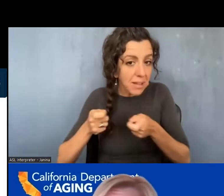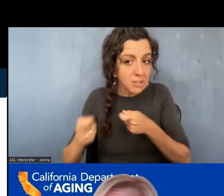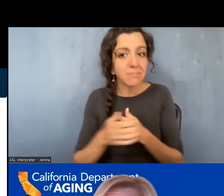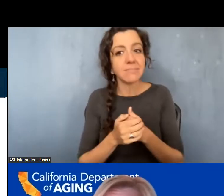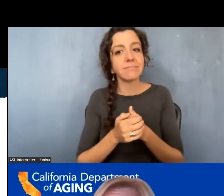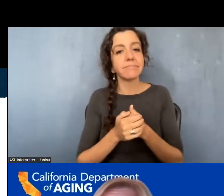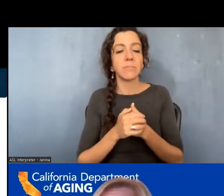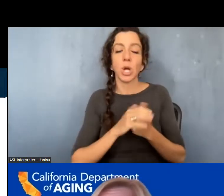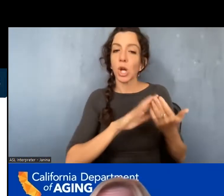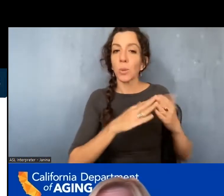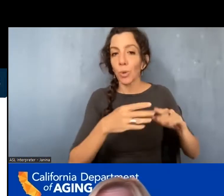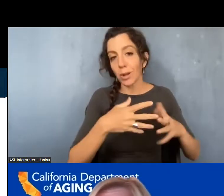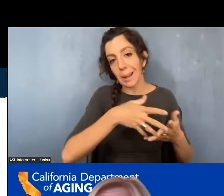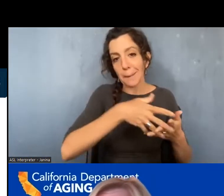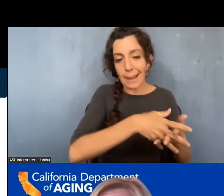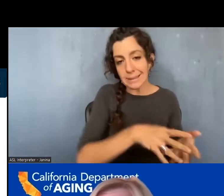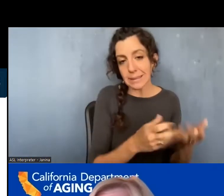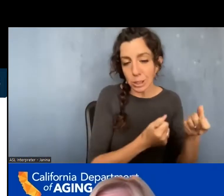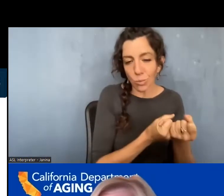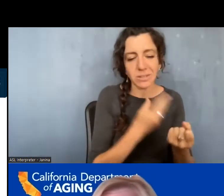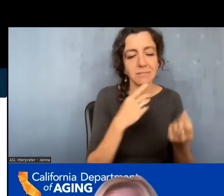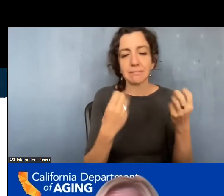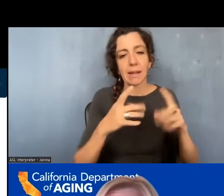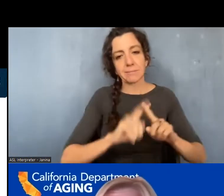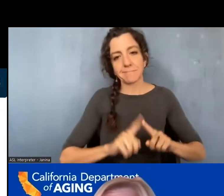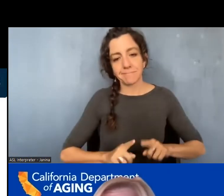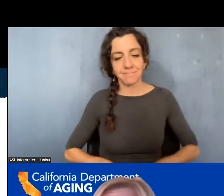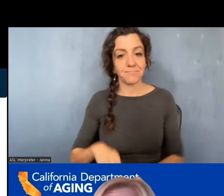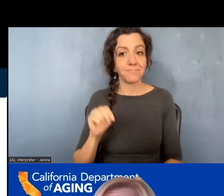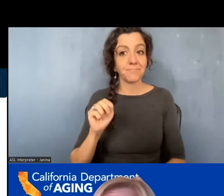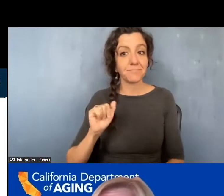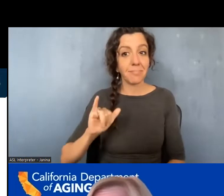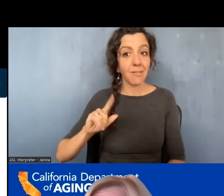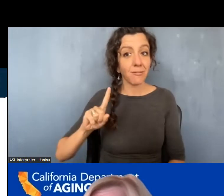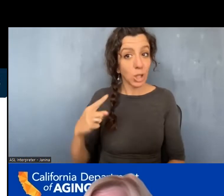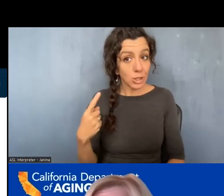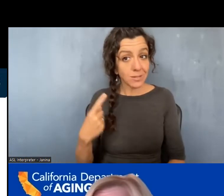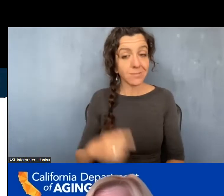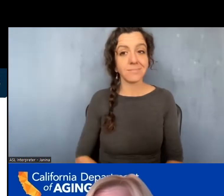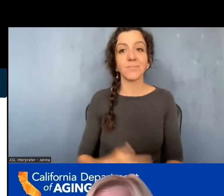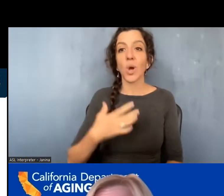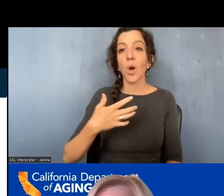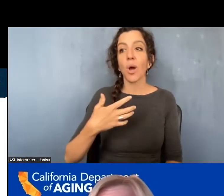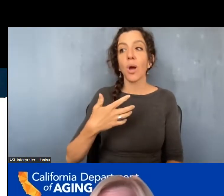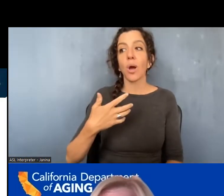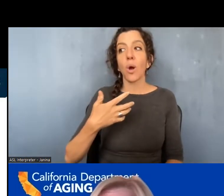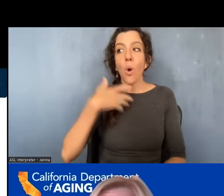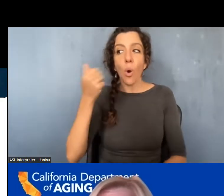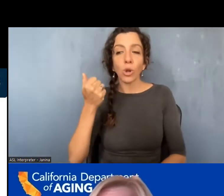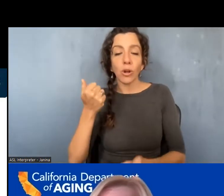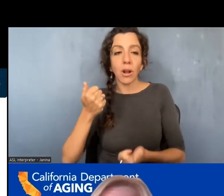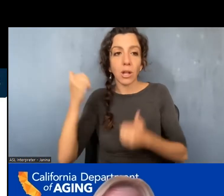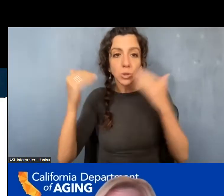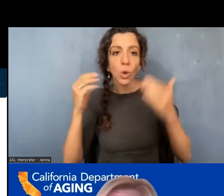community-based supports, and much more. May 1st, older adults or individuals 50 and above who are